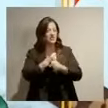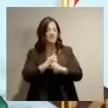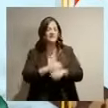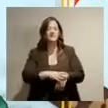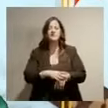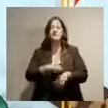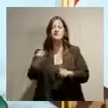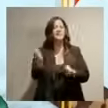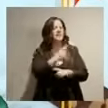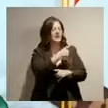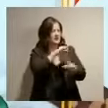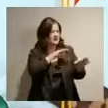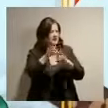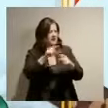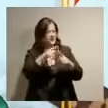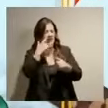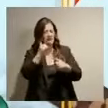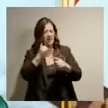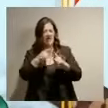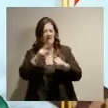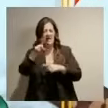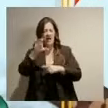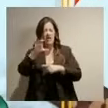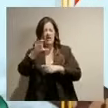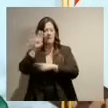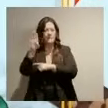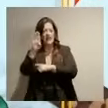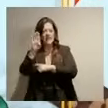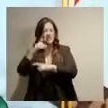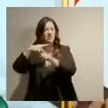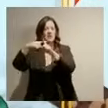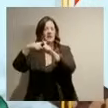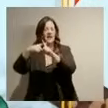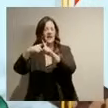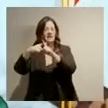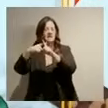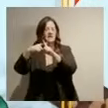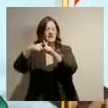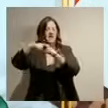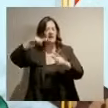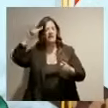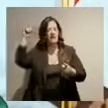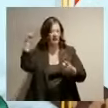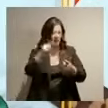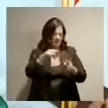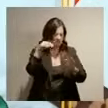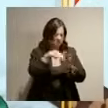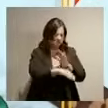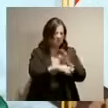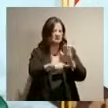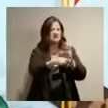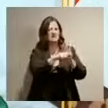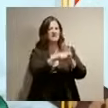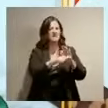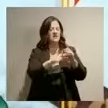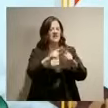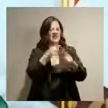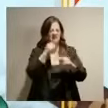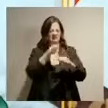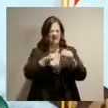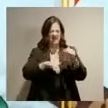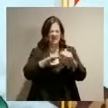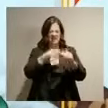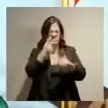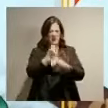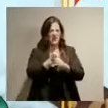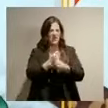to Californians how we moved from $100 billion surplus to such a significant deficit in just a matter of a few years? Well, it's, yeah, we can